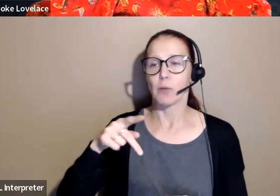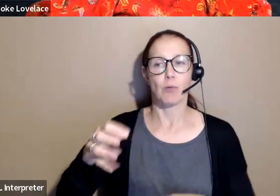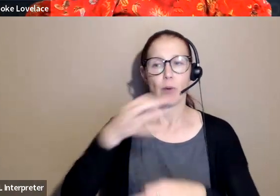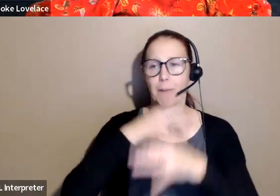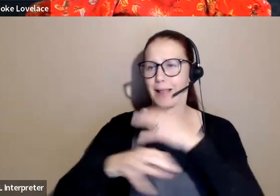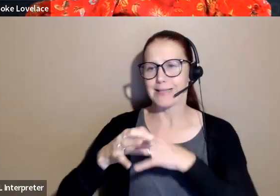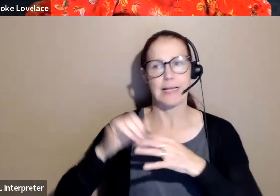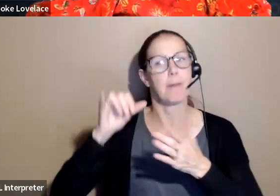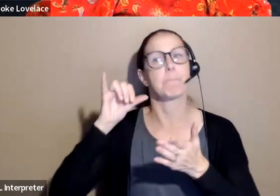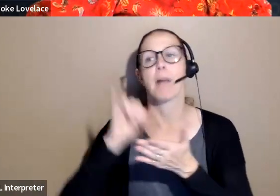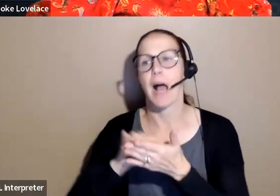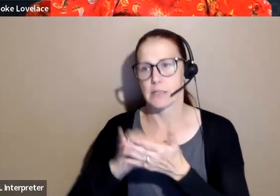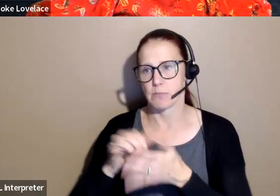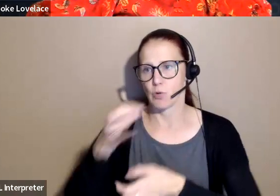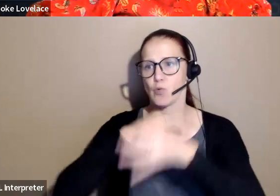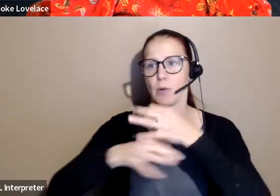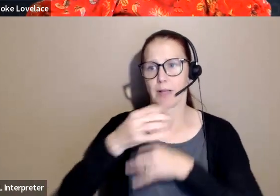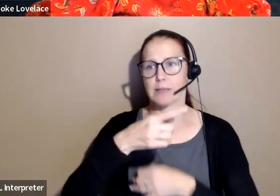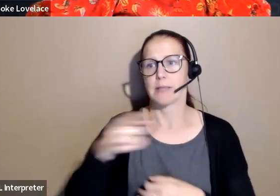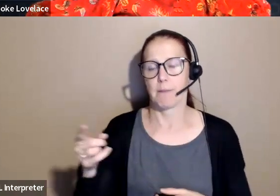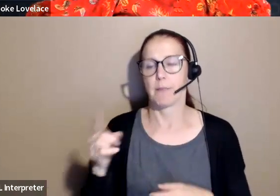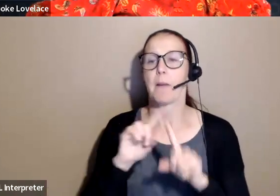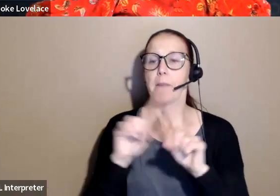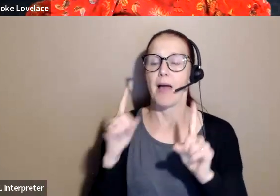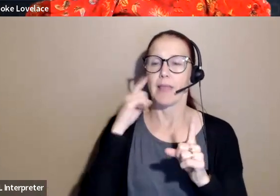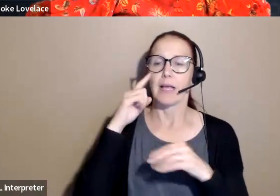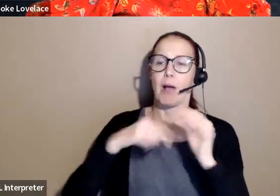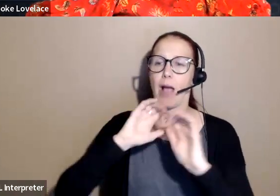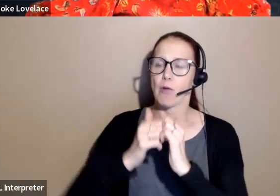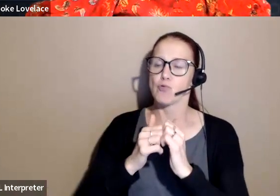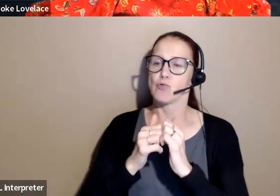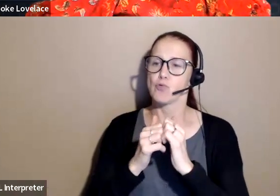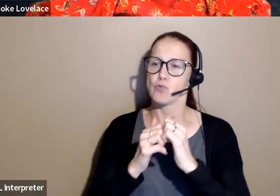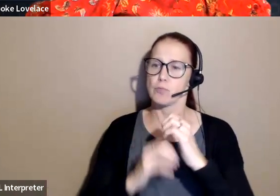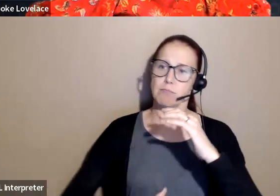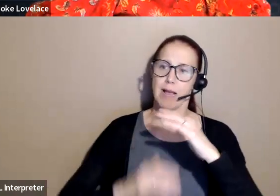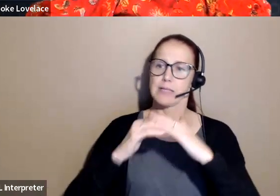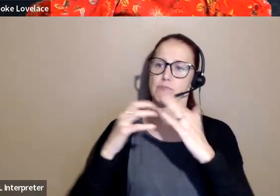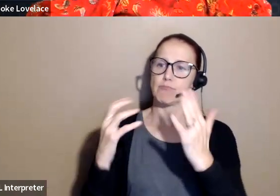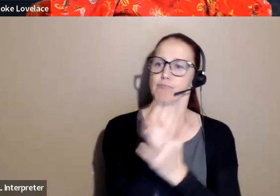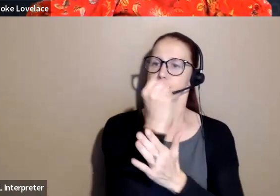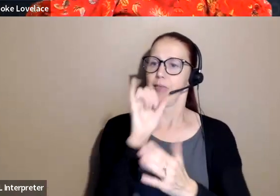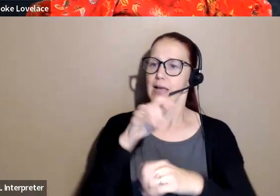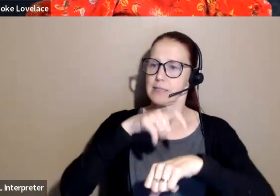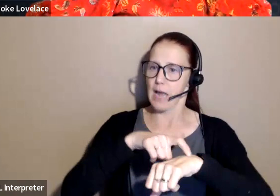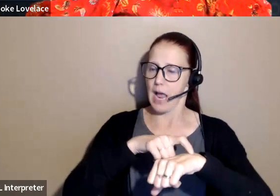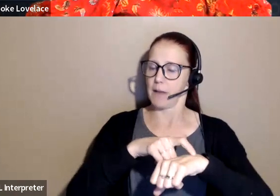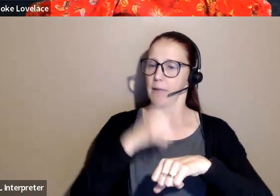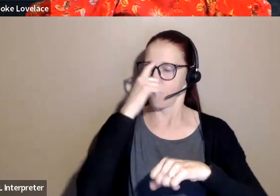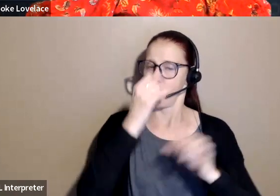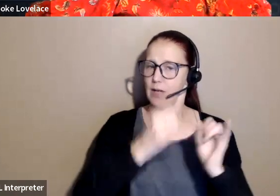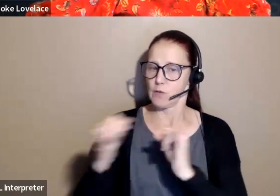They cannot. But thinking about how to maximize the time of the individuals, and